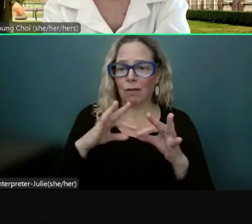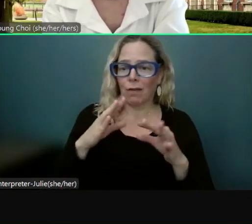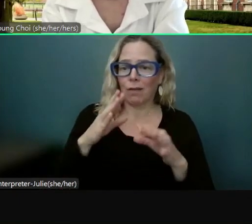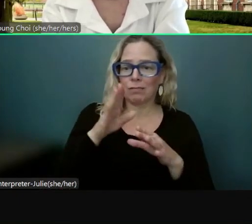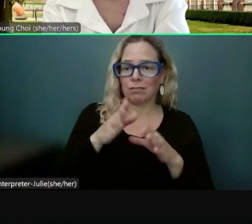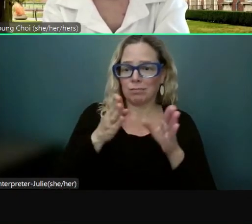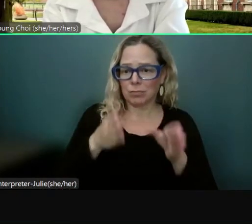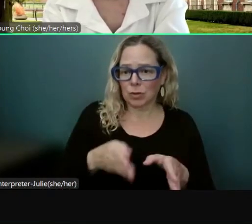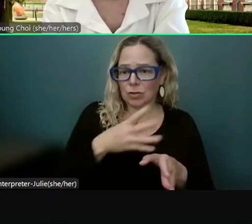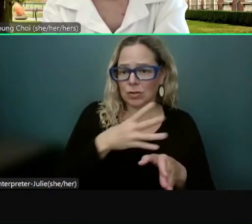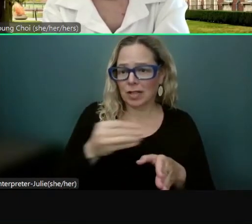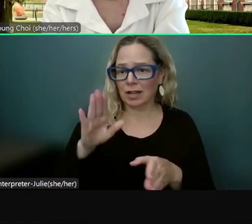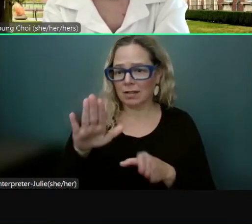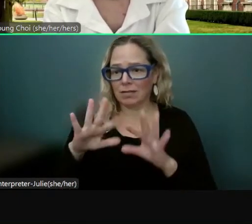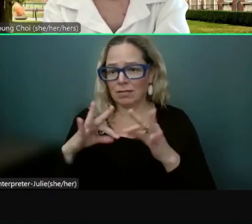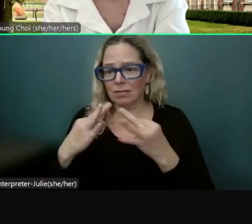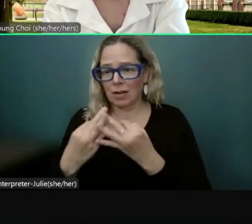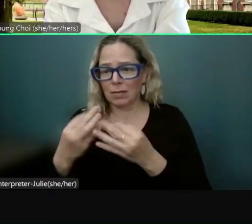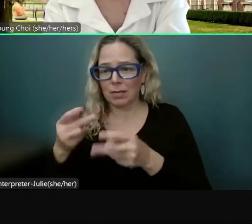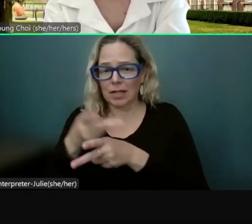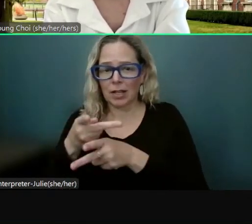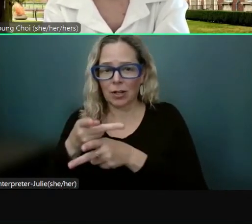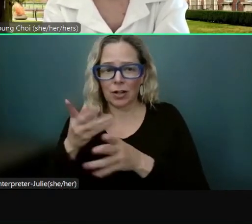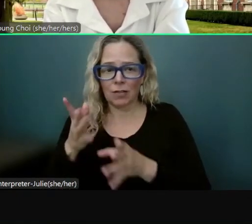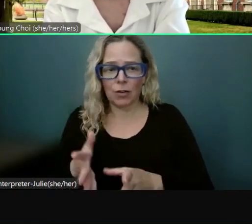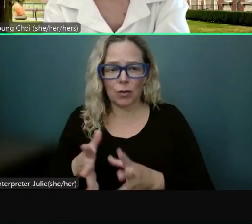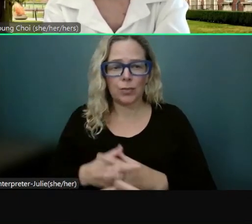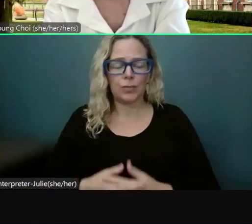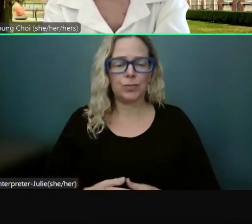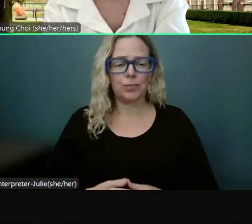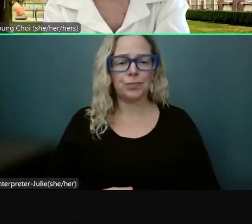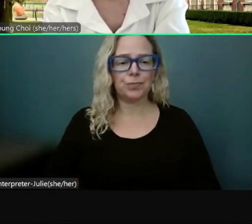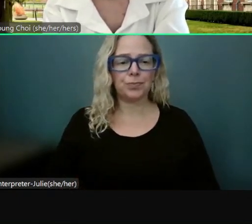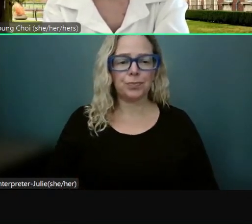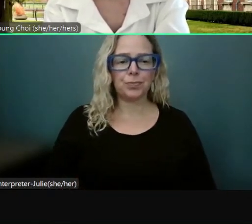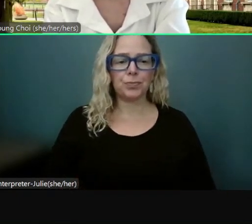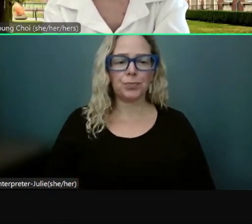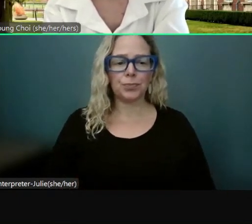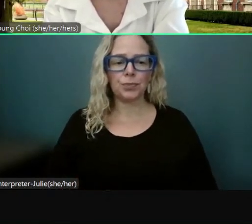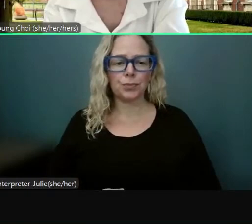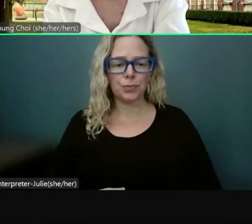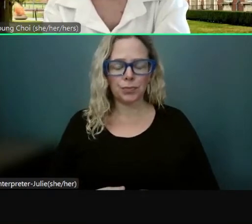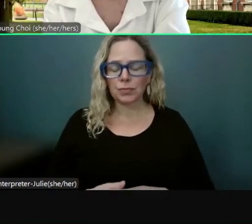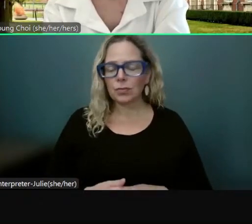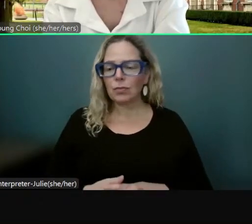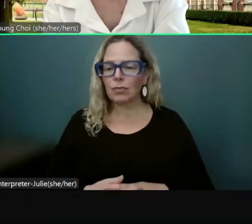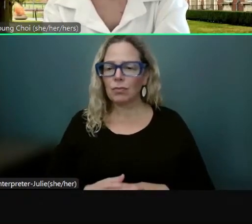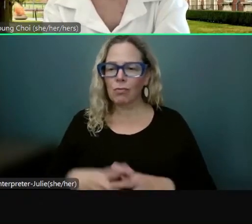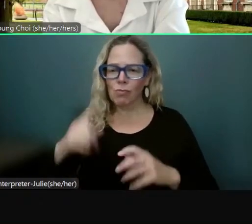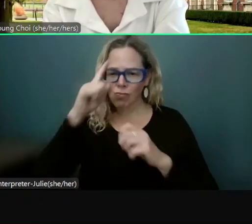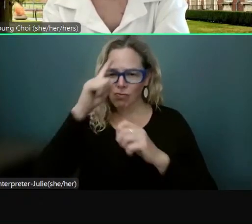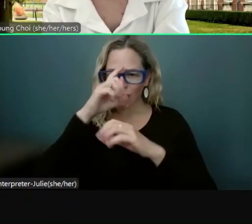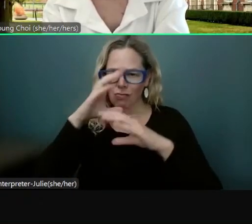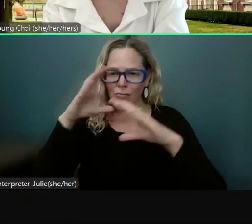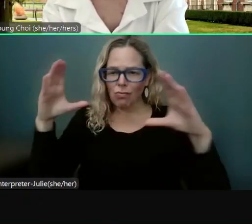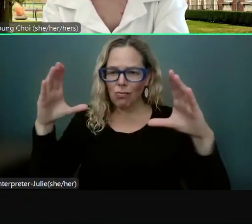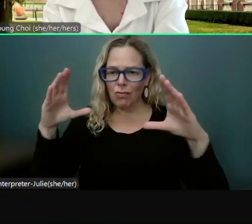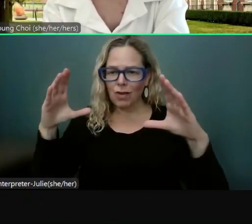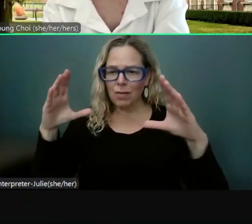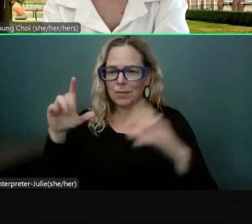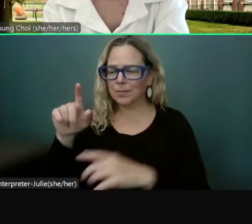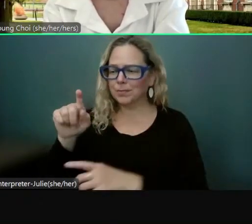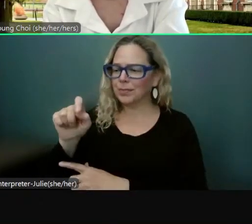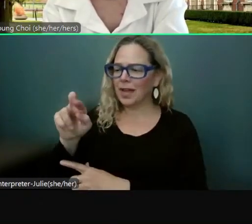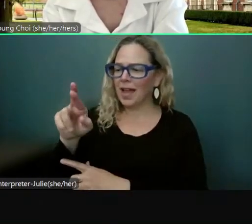of tumor on a scan or the structure of a bone break on an X-ray could be felt through a